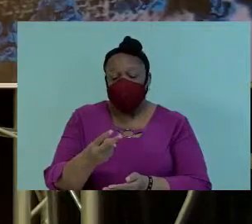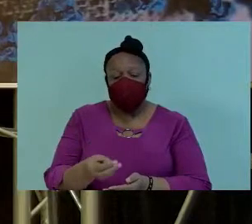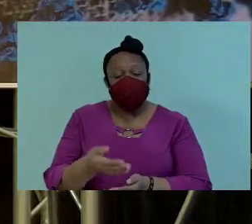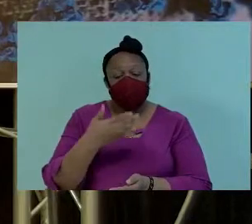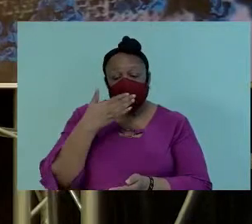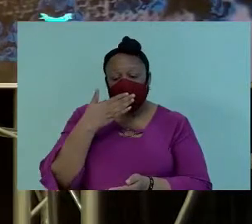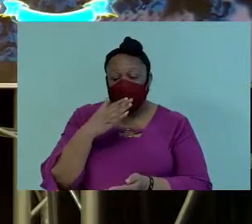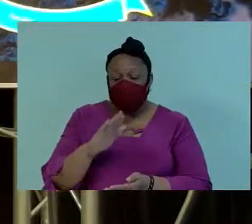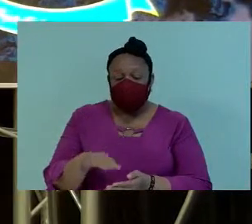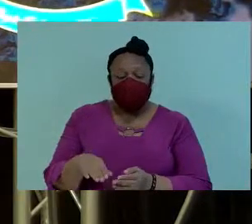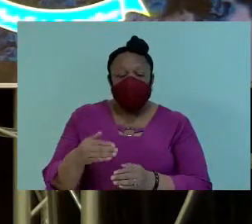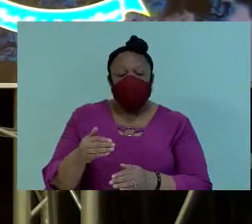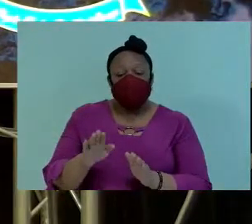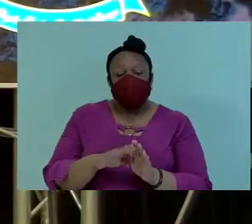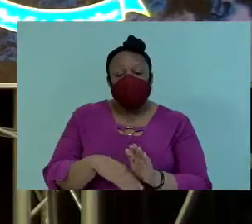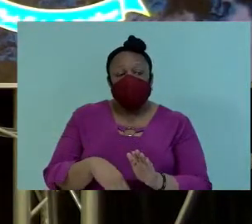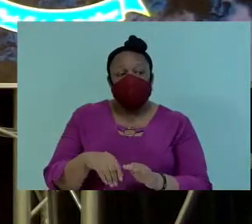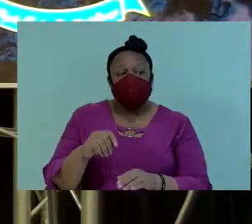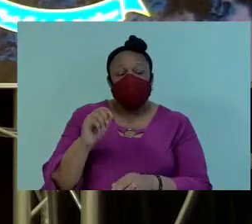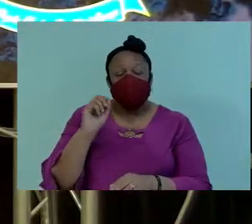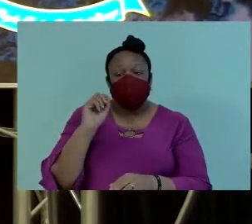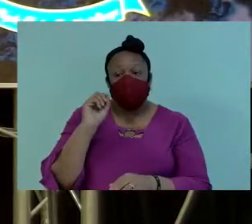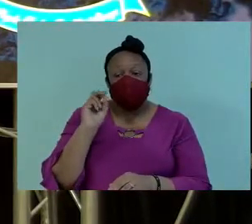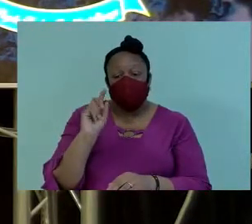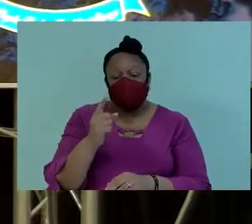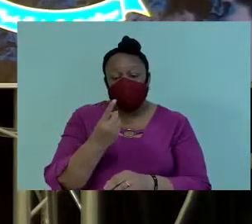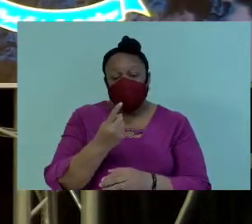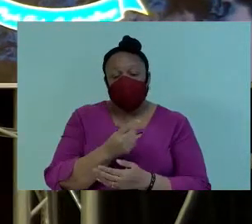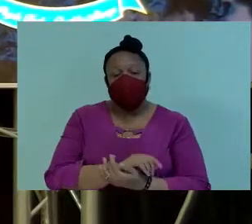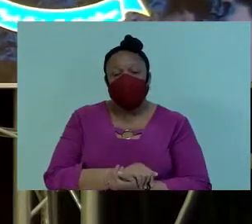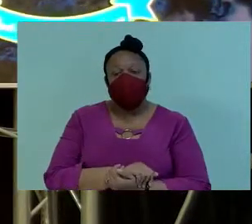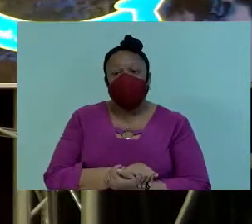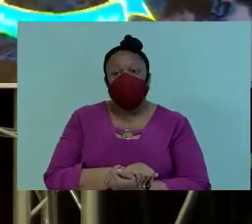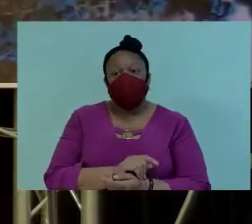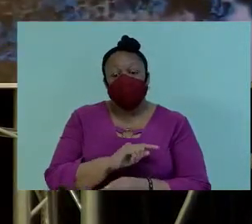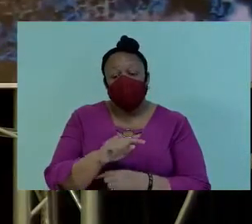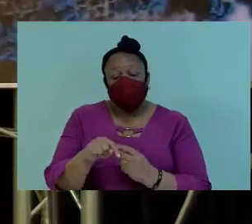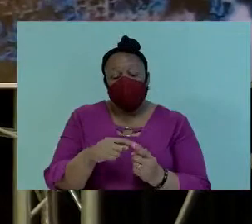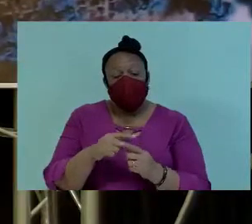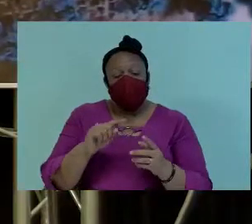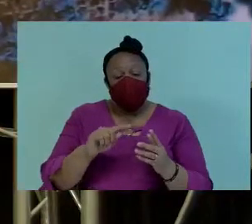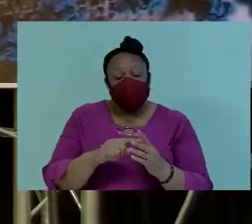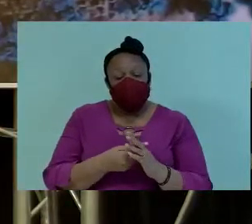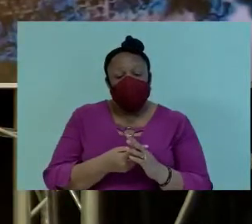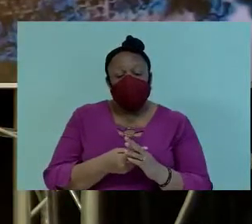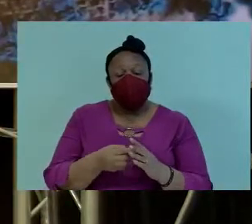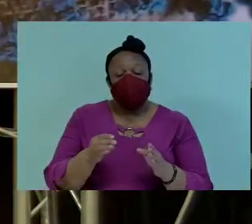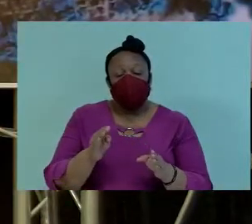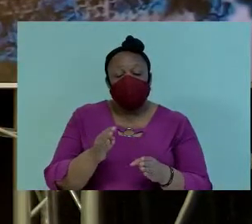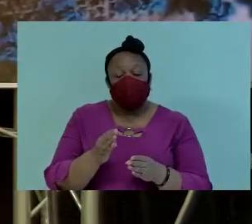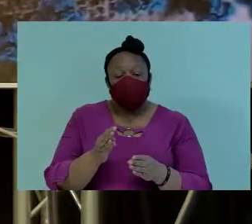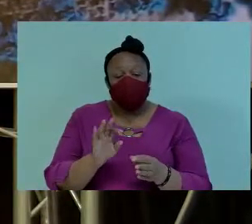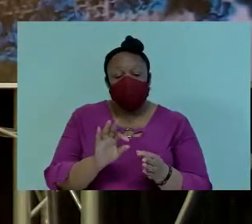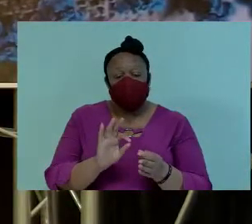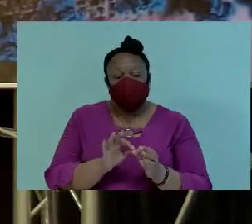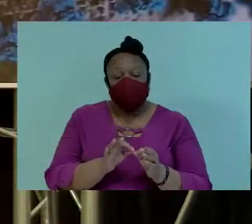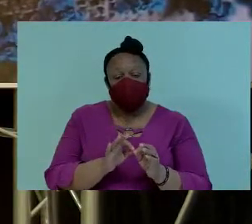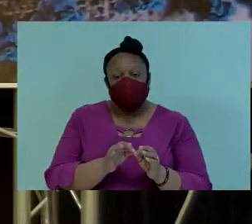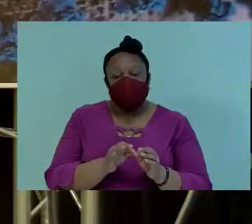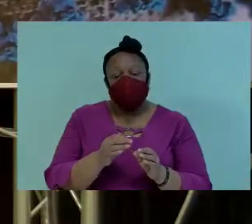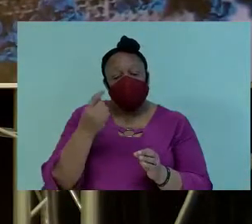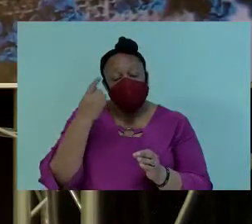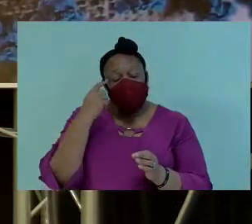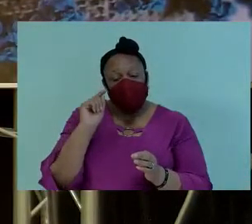worse than the first. I can recall when we started this journey of preparedness to respond to